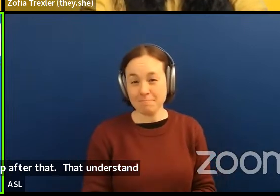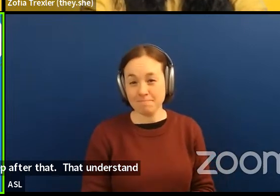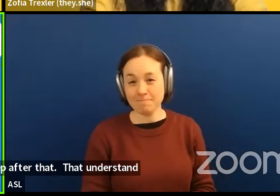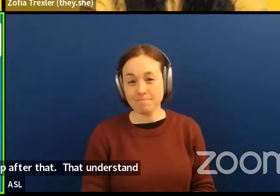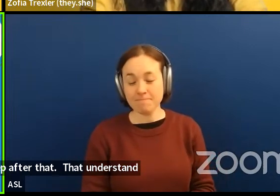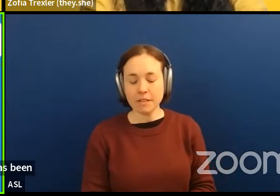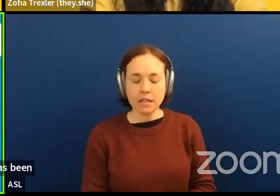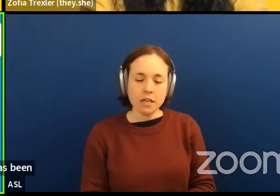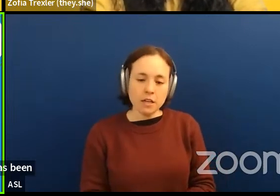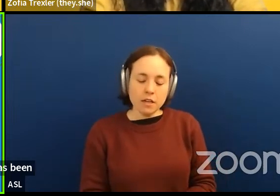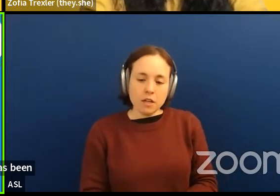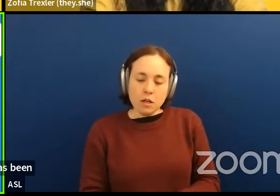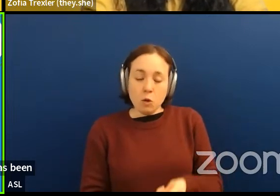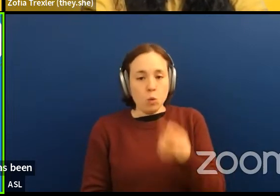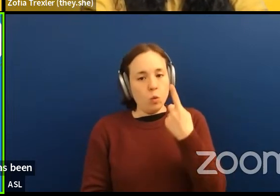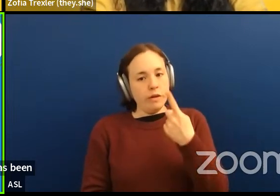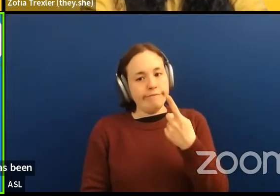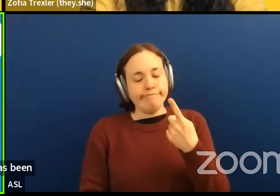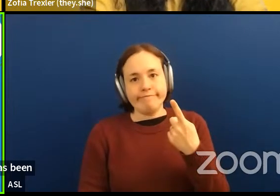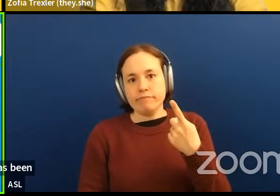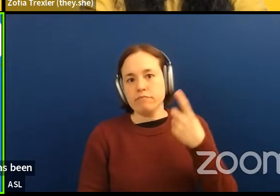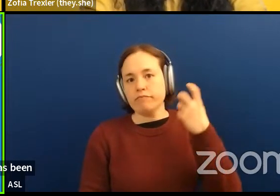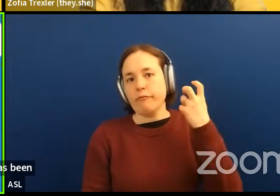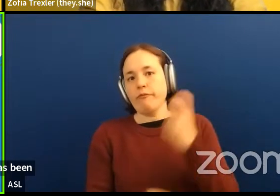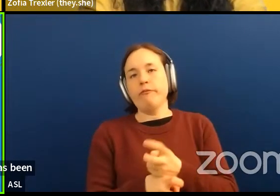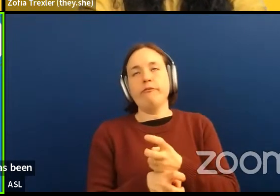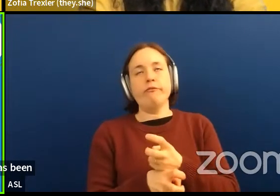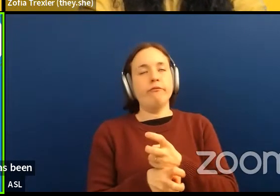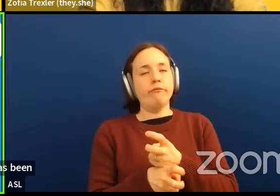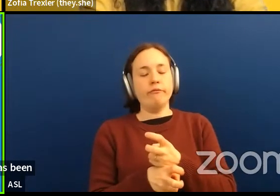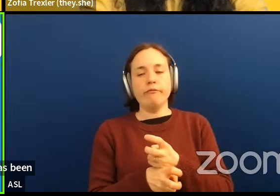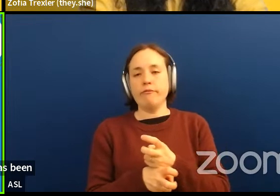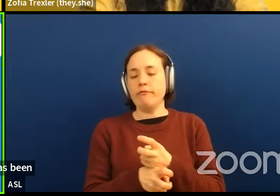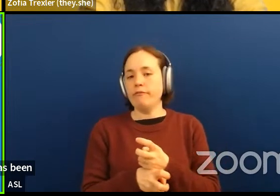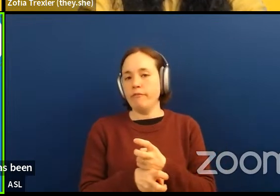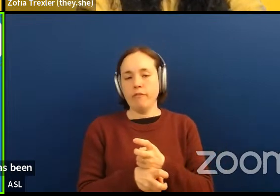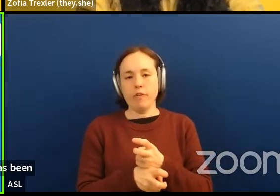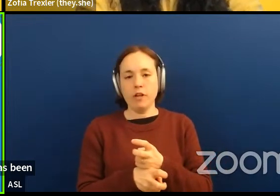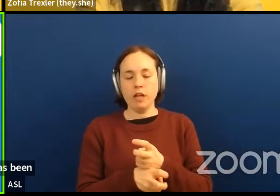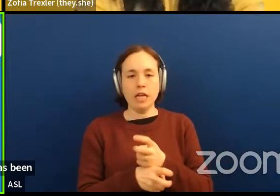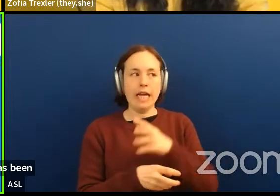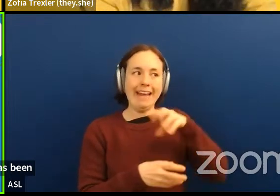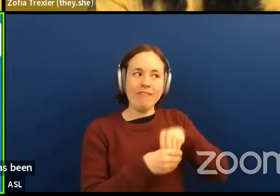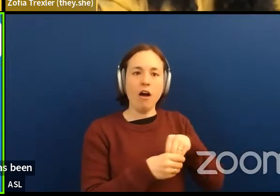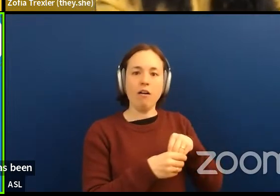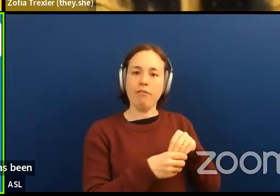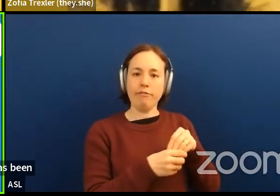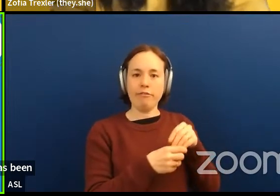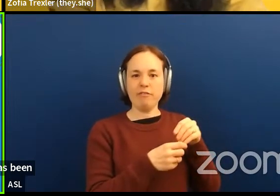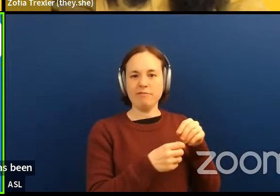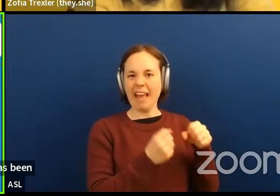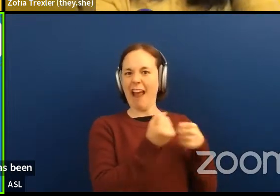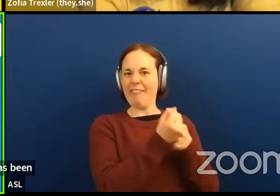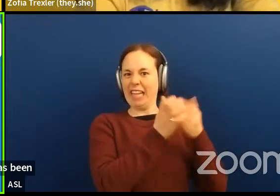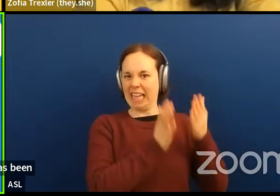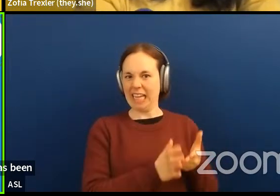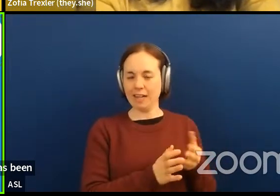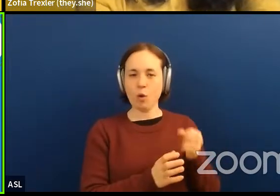One of the hardest things in being in advocacy and organizing